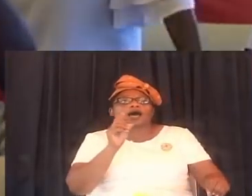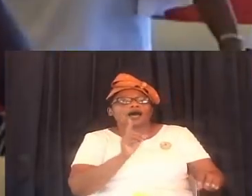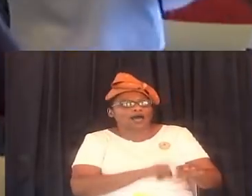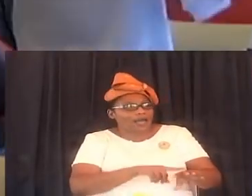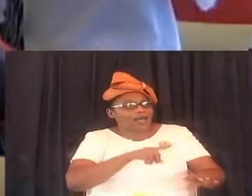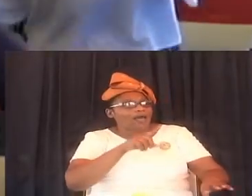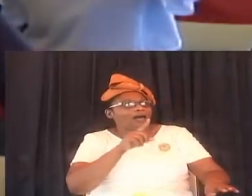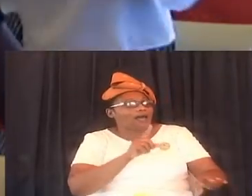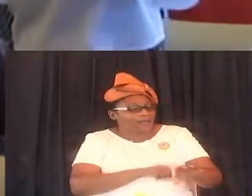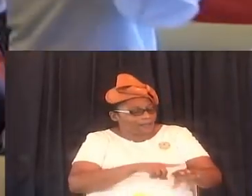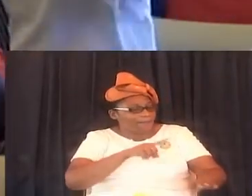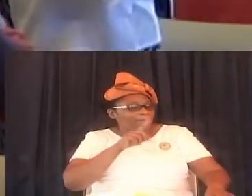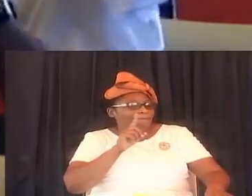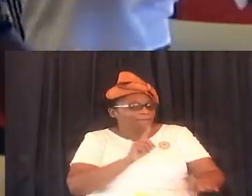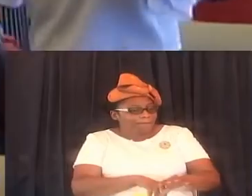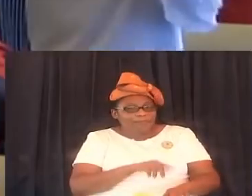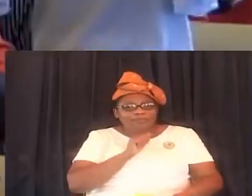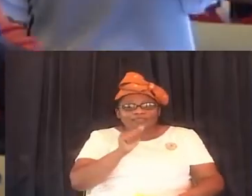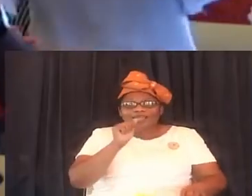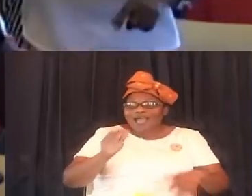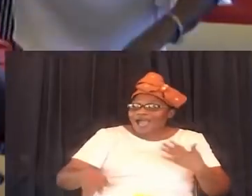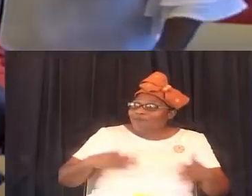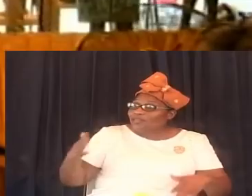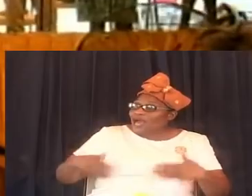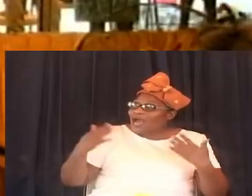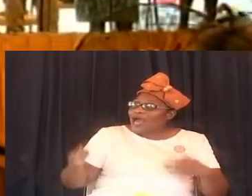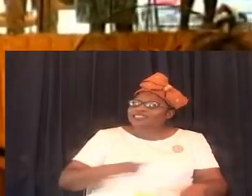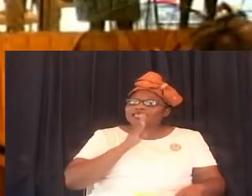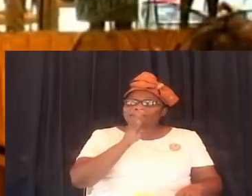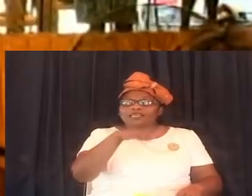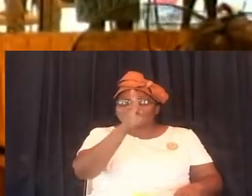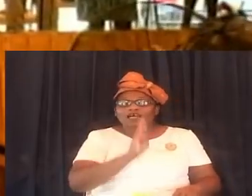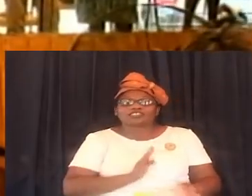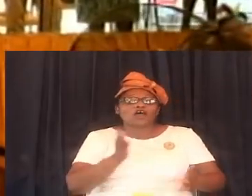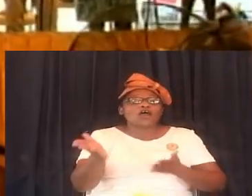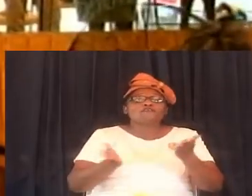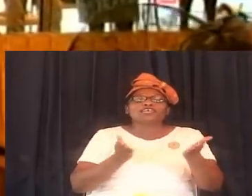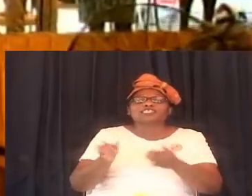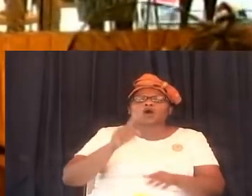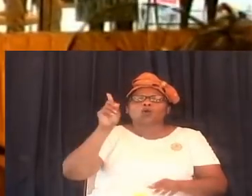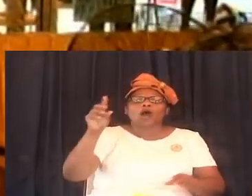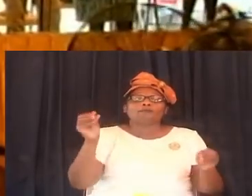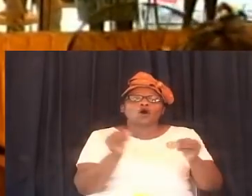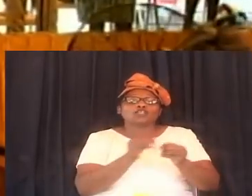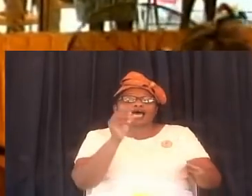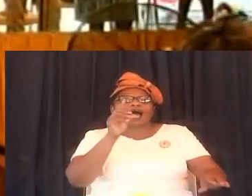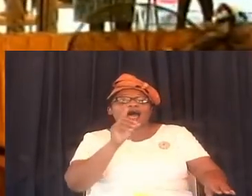time. Oh, yes, I'm glad. I'm glad to be God's servant.